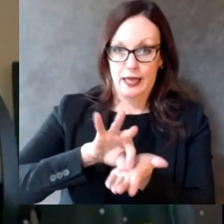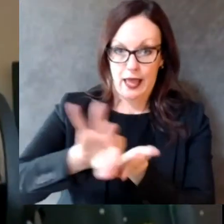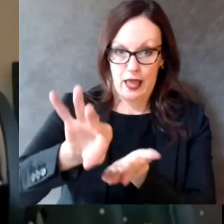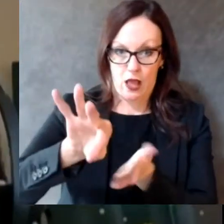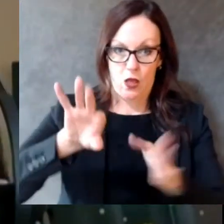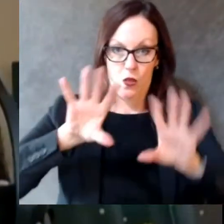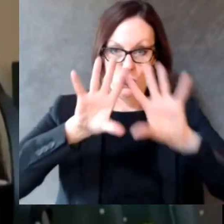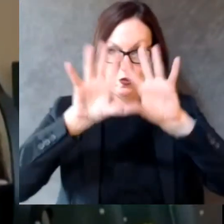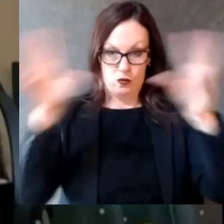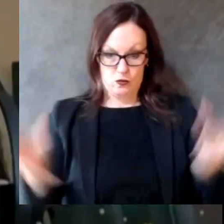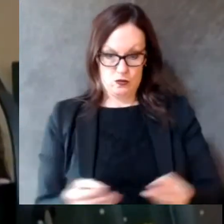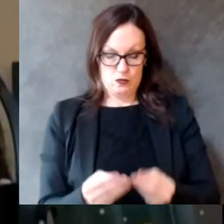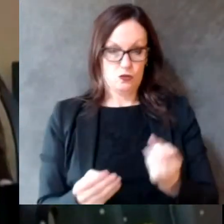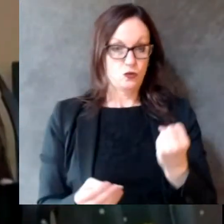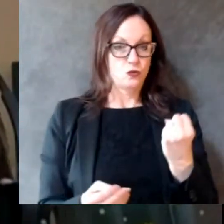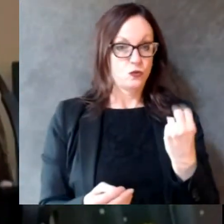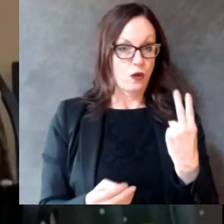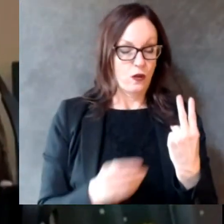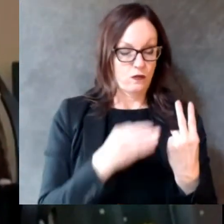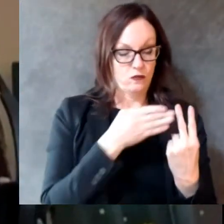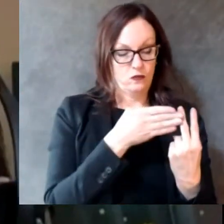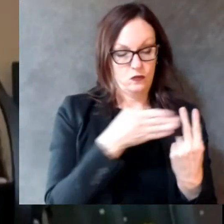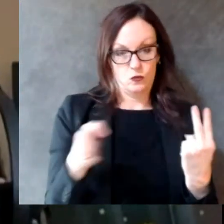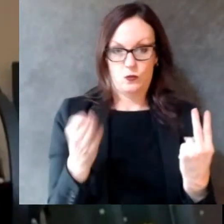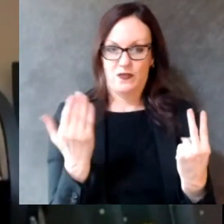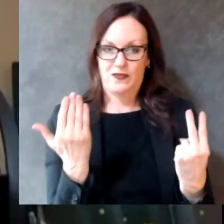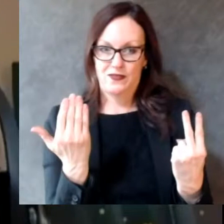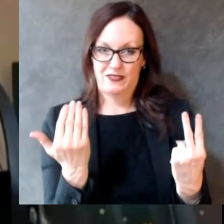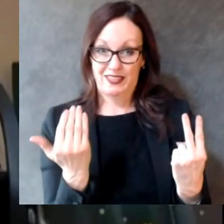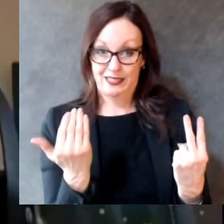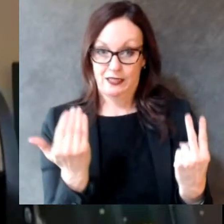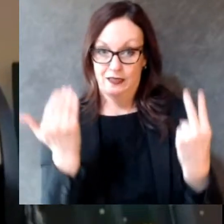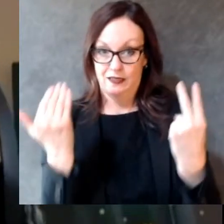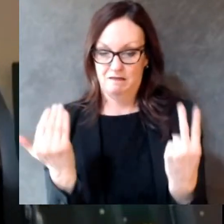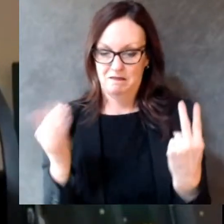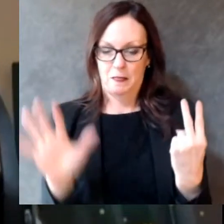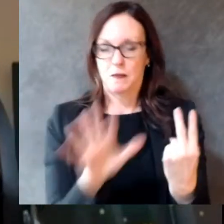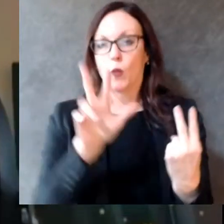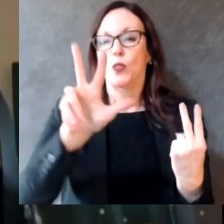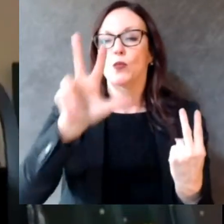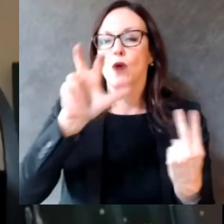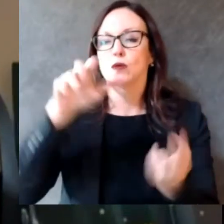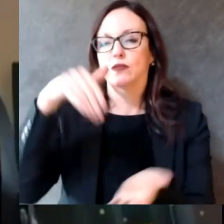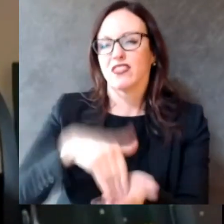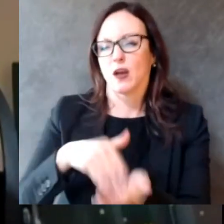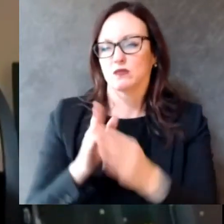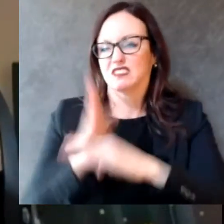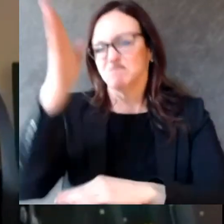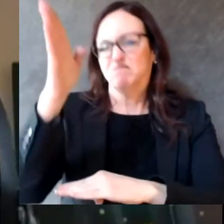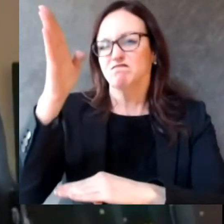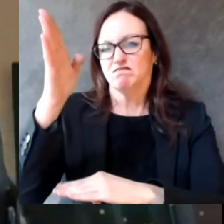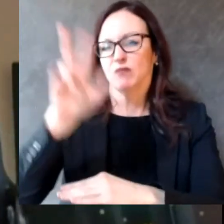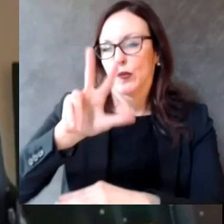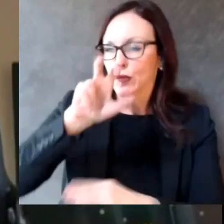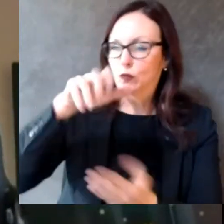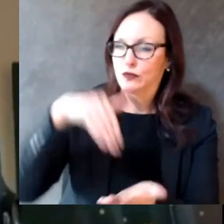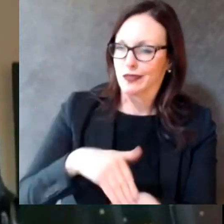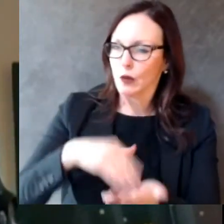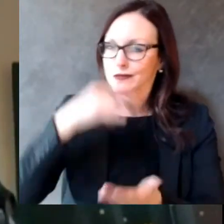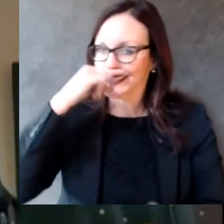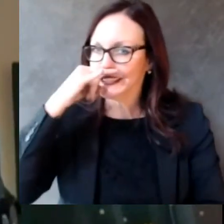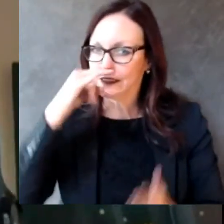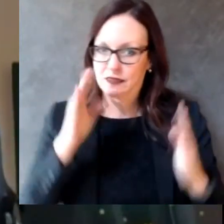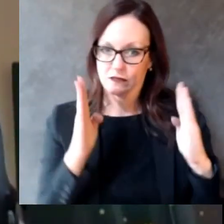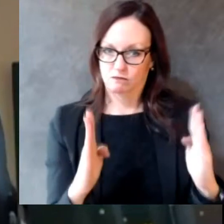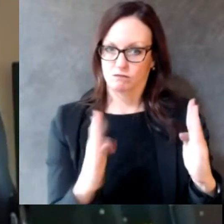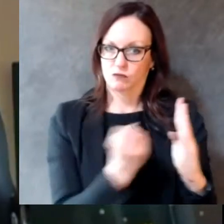I would ask Dr. Westergaard to comment about the impact this will have on children in schools. So on our website, when we are